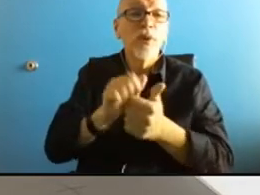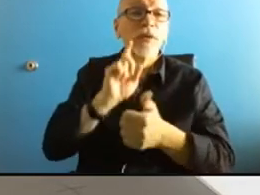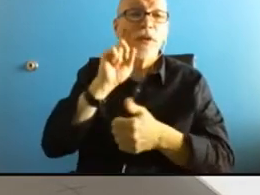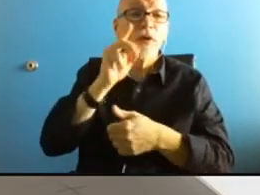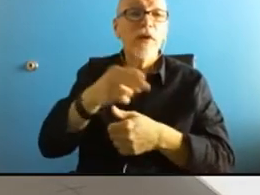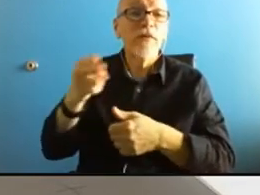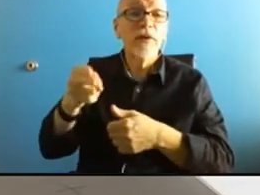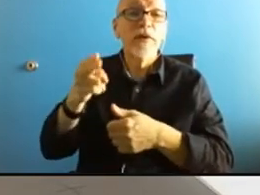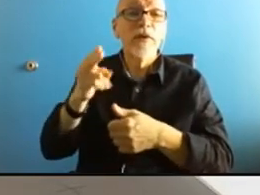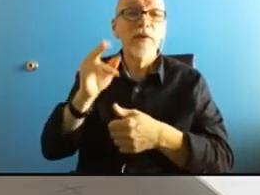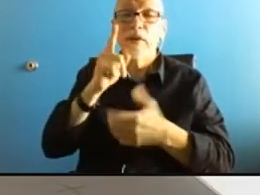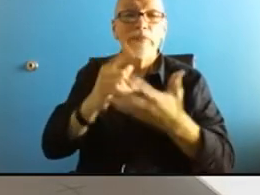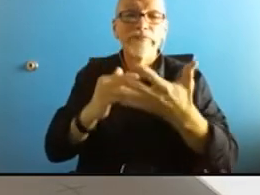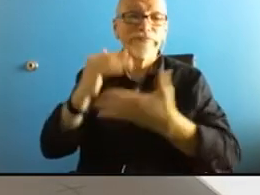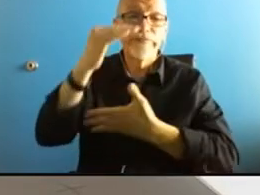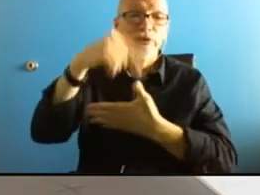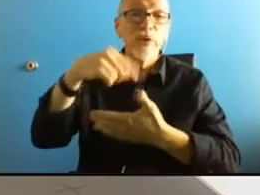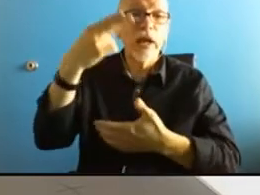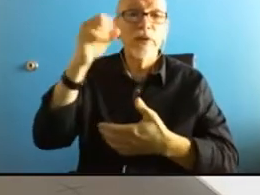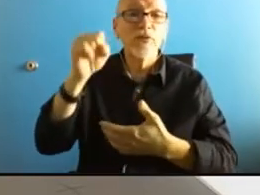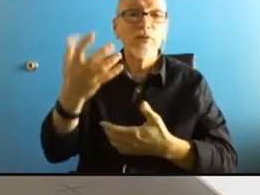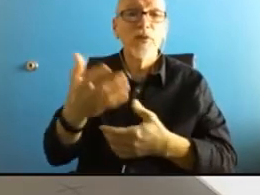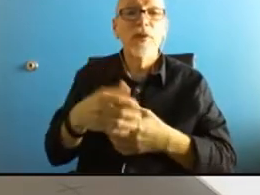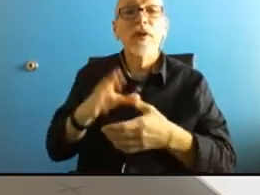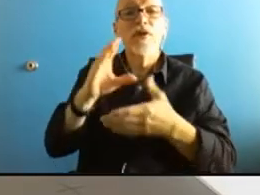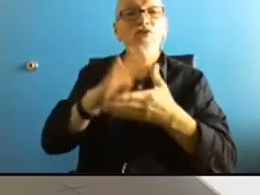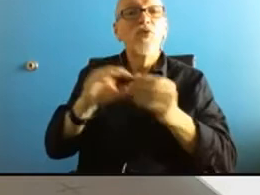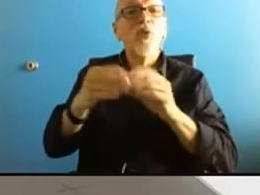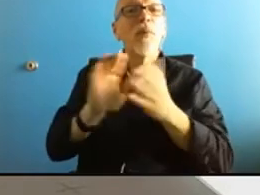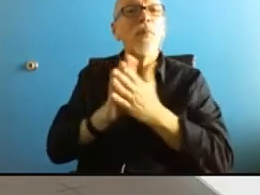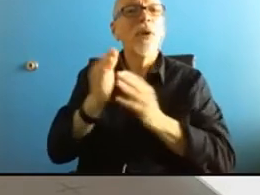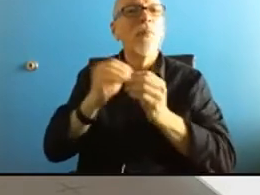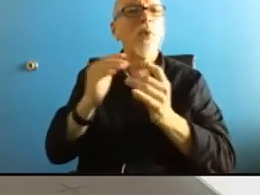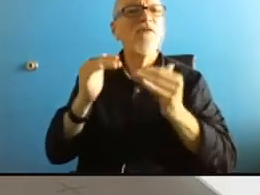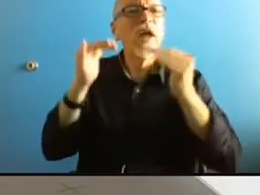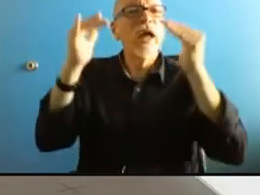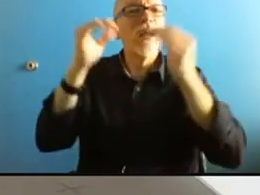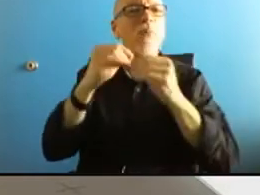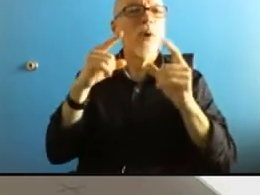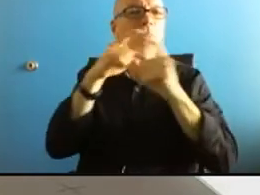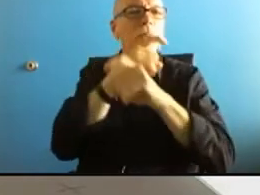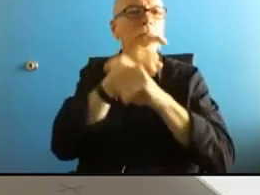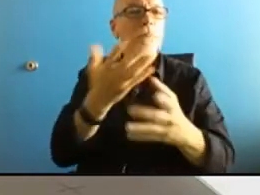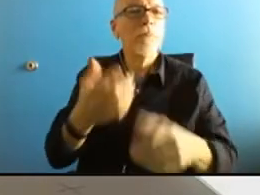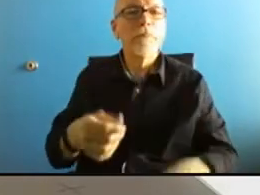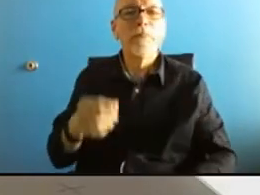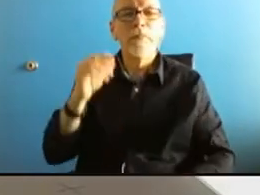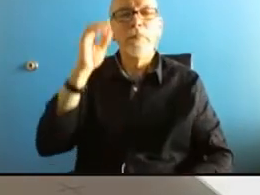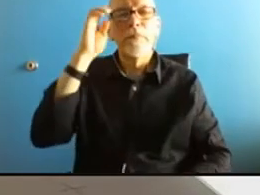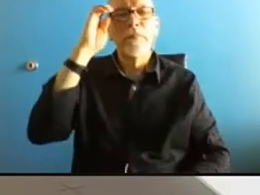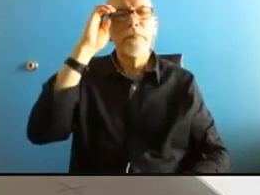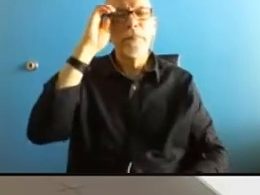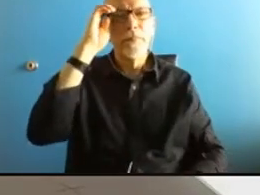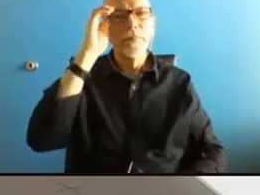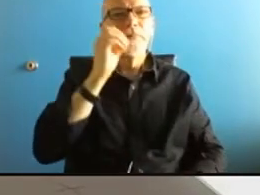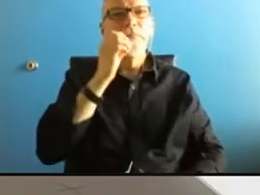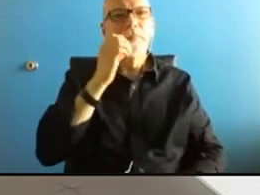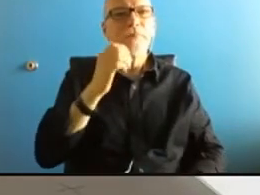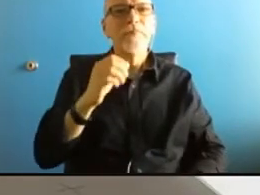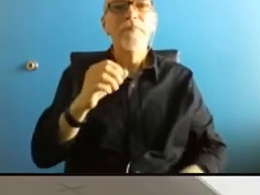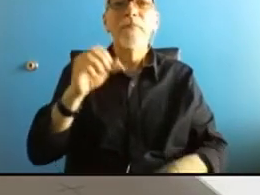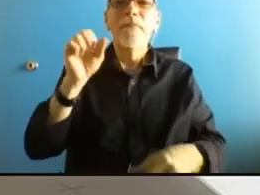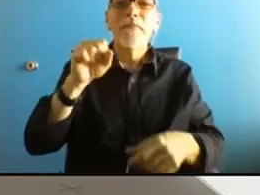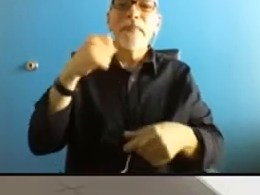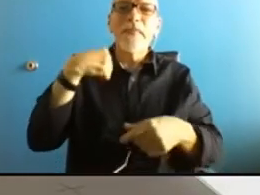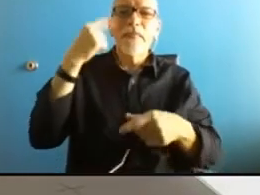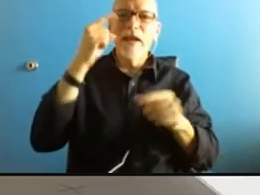way up to high school. And the stories can just get more advanced. Yeah, I think it's the opportunities